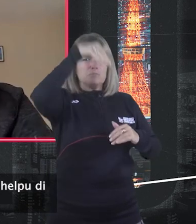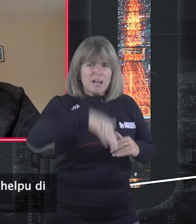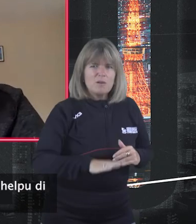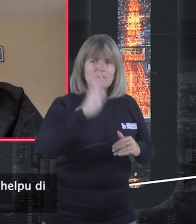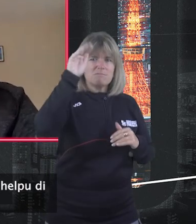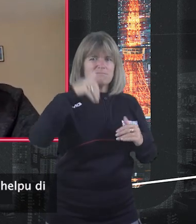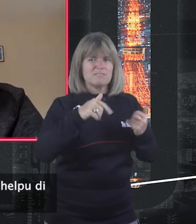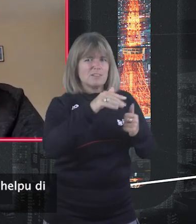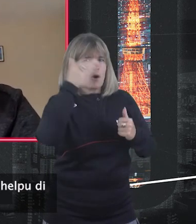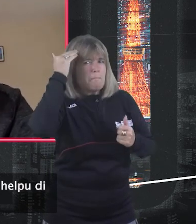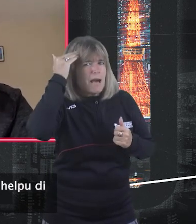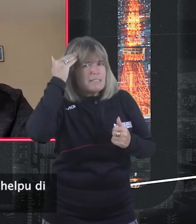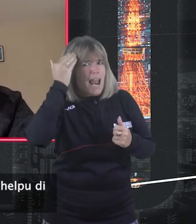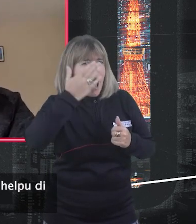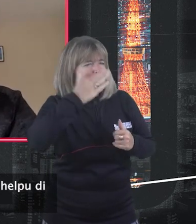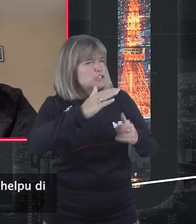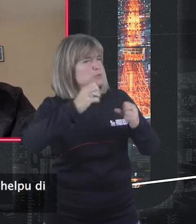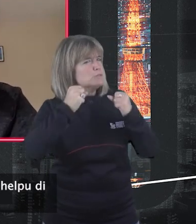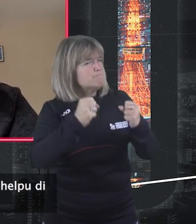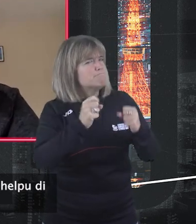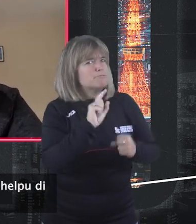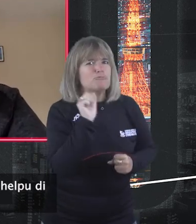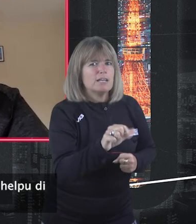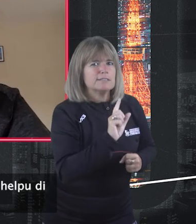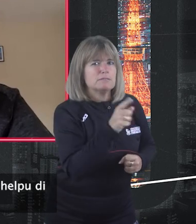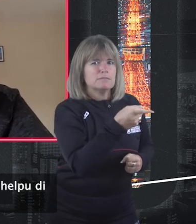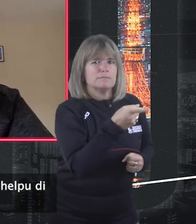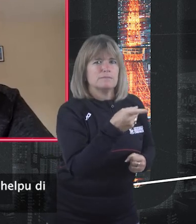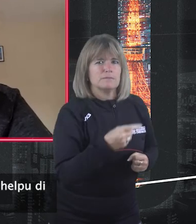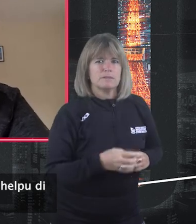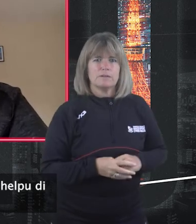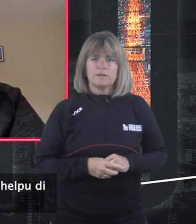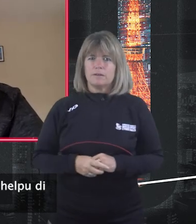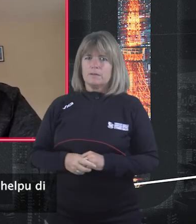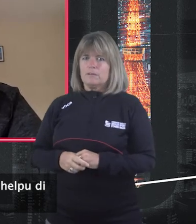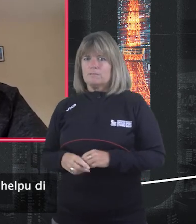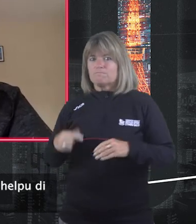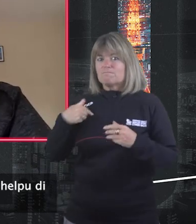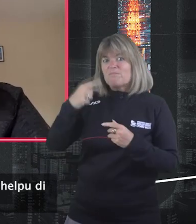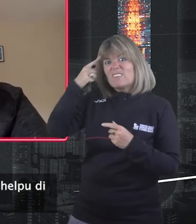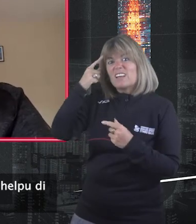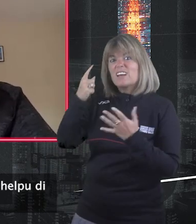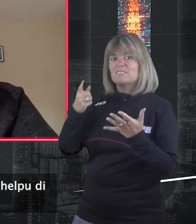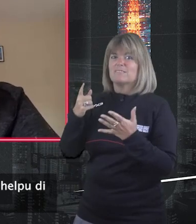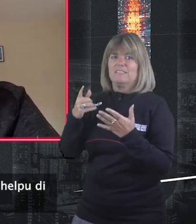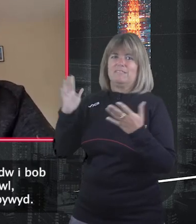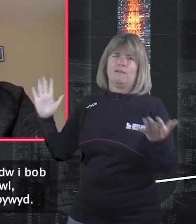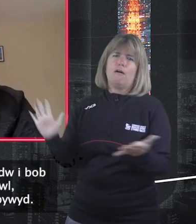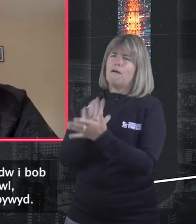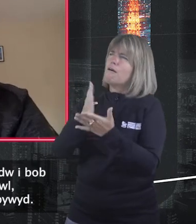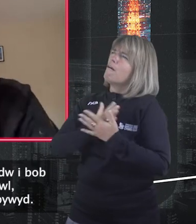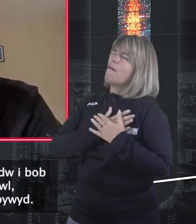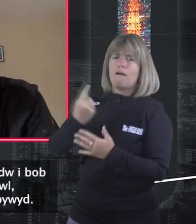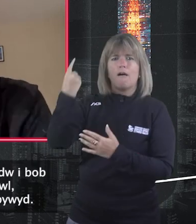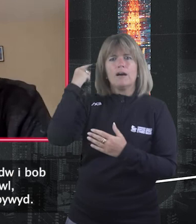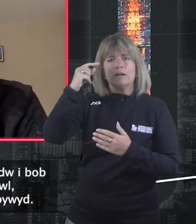competition, but do you think through the highs and lows that really helps you in terms of your mental aptitude and approach? I